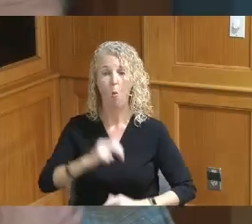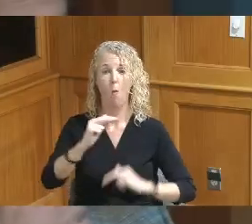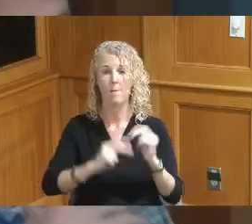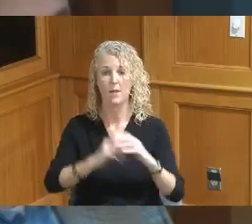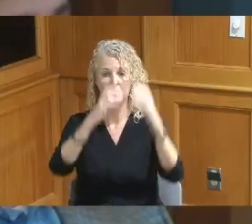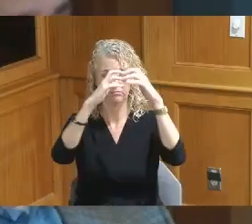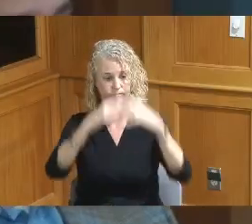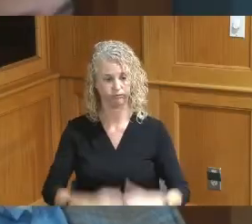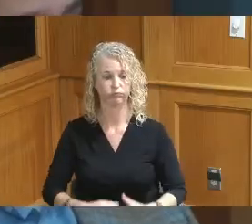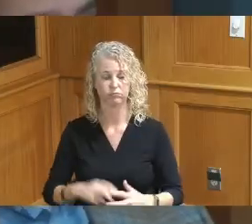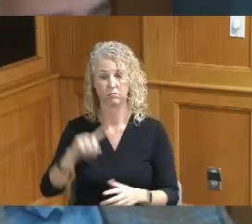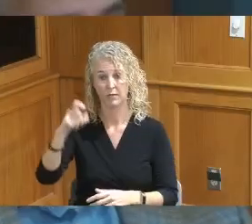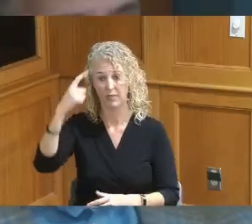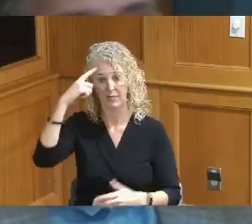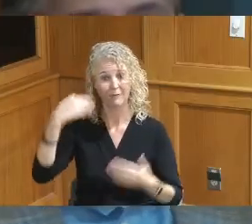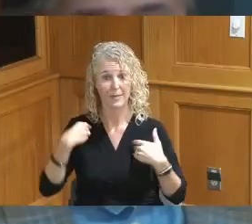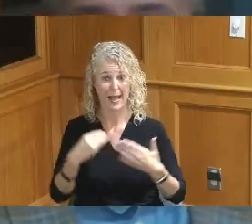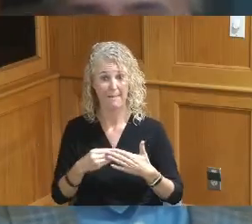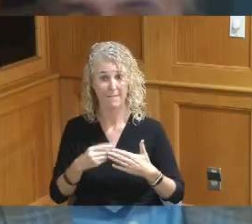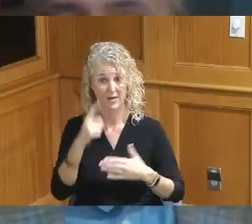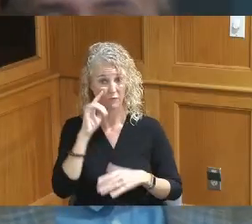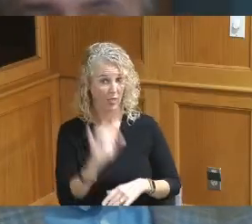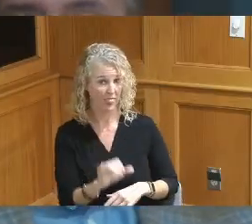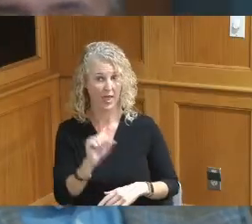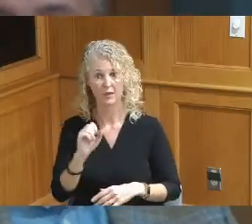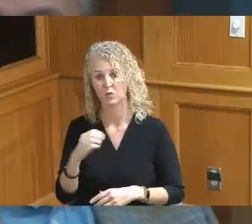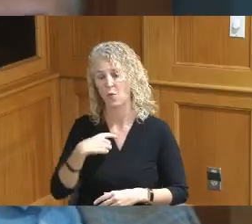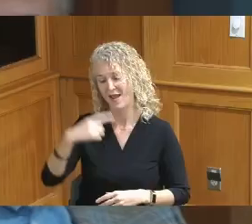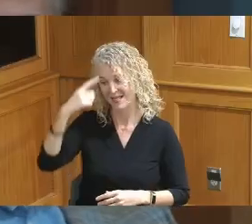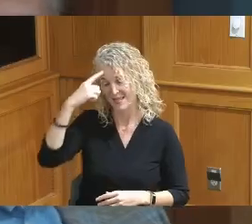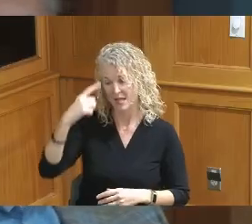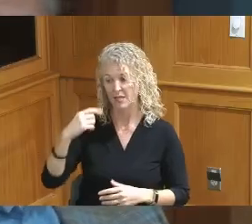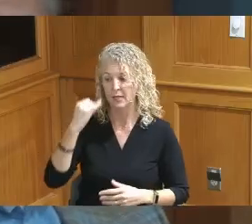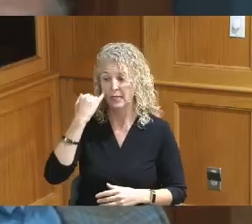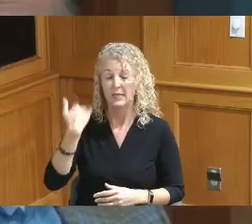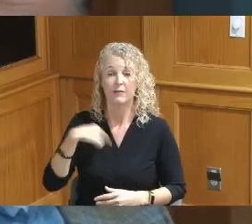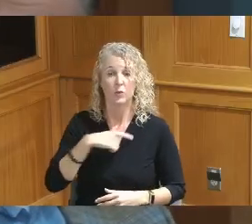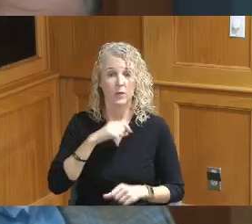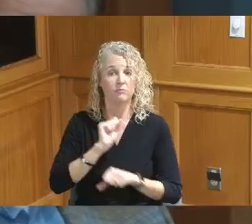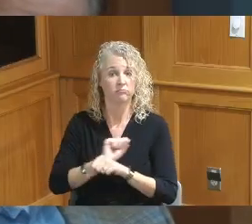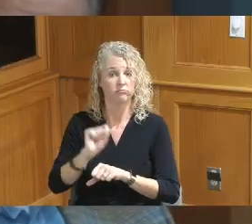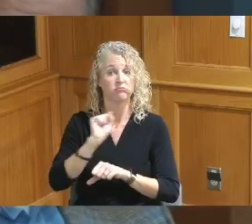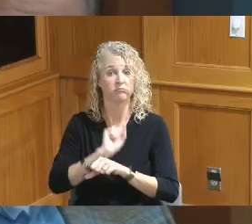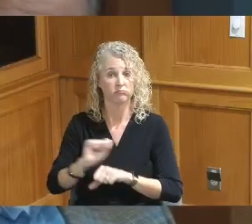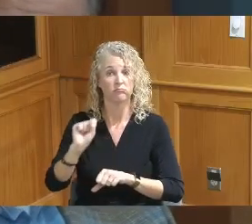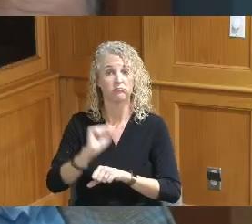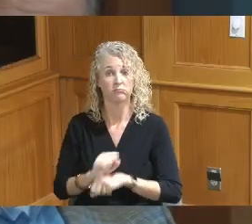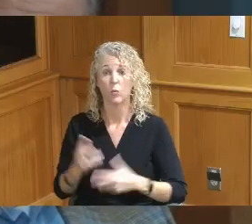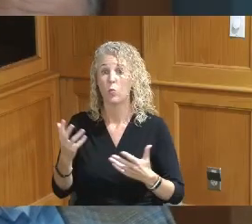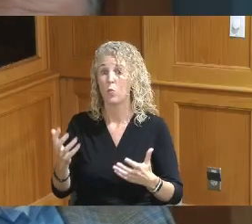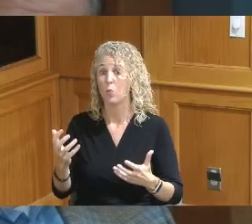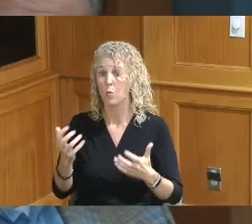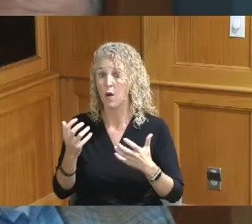Government had money to tear down. So I do think that if we were to,